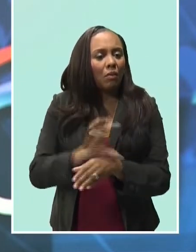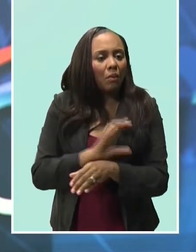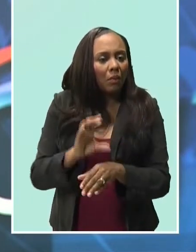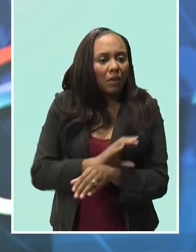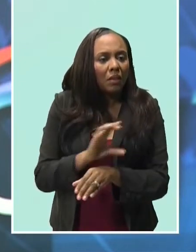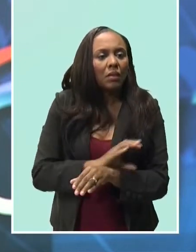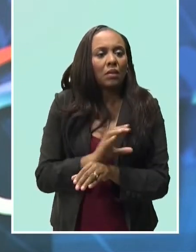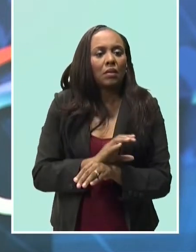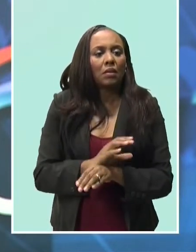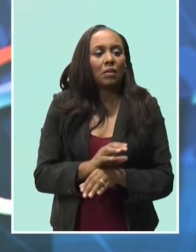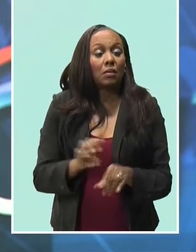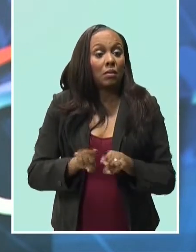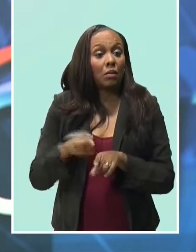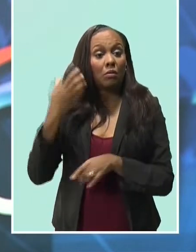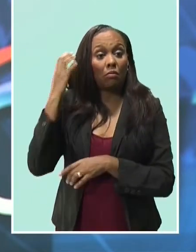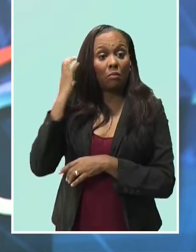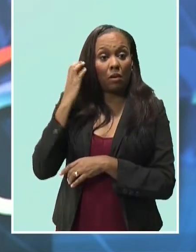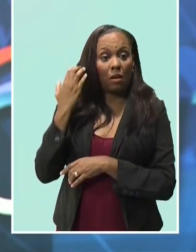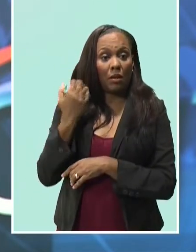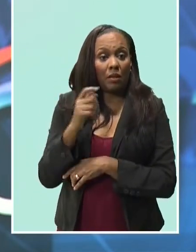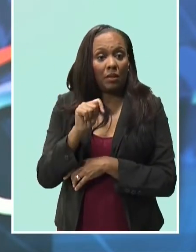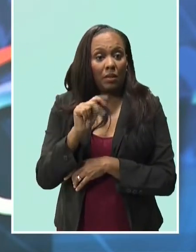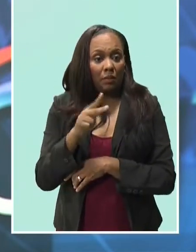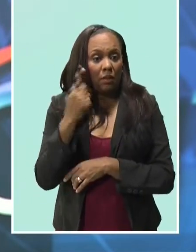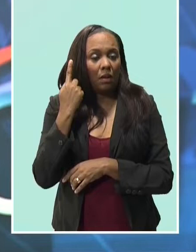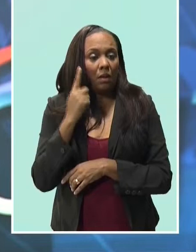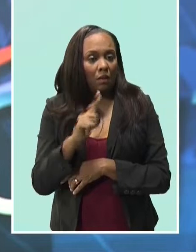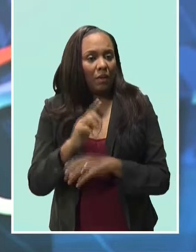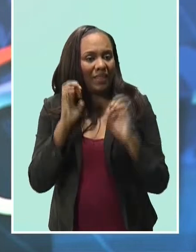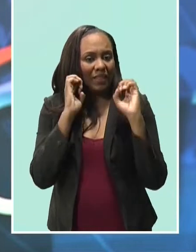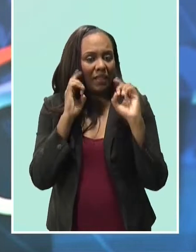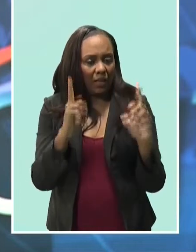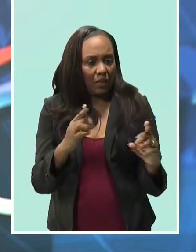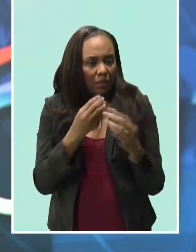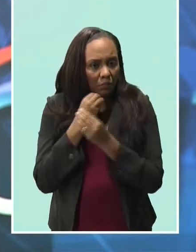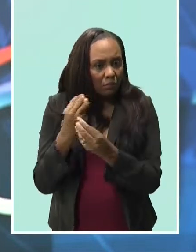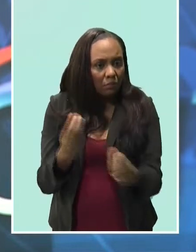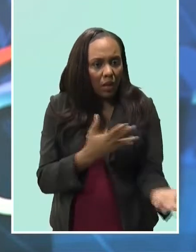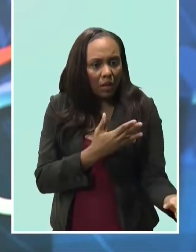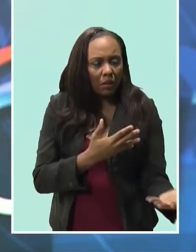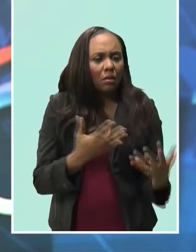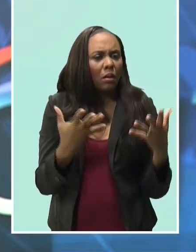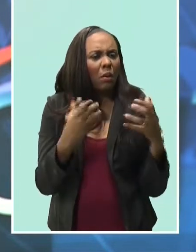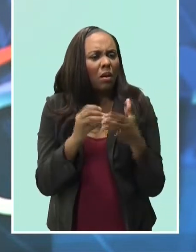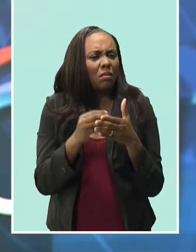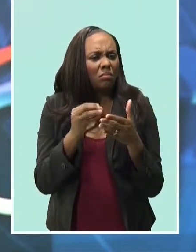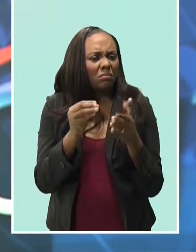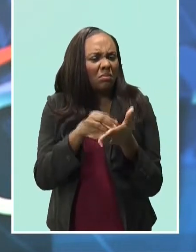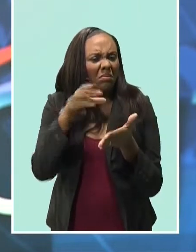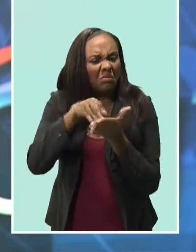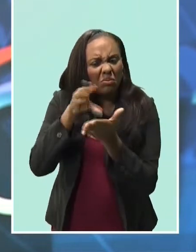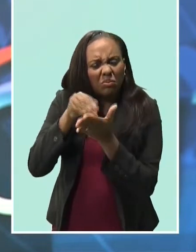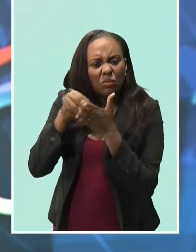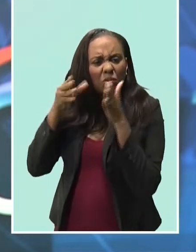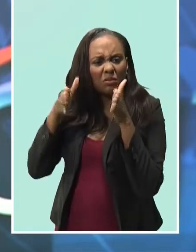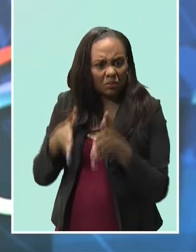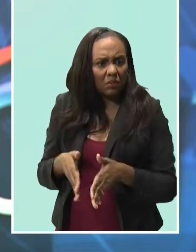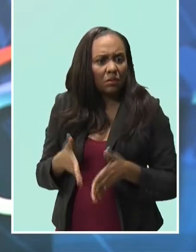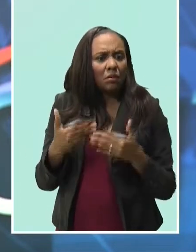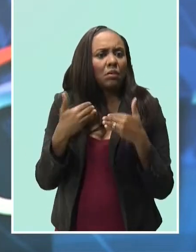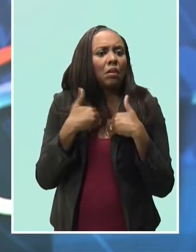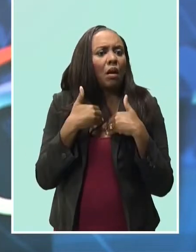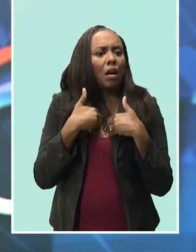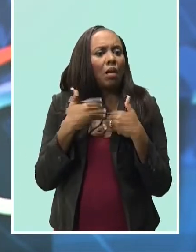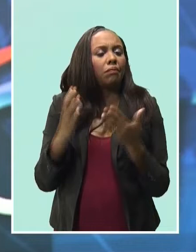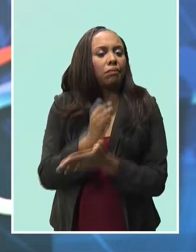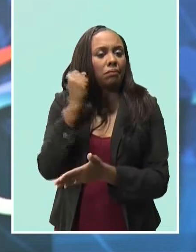and television in the interim to provide educational content to ensure that students are not disadvantaged. Parents and guardians of students who have